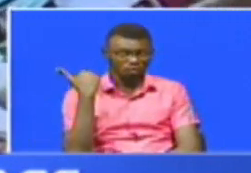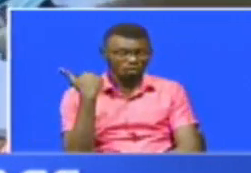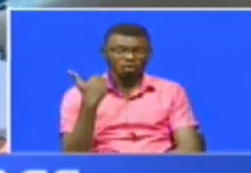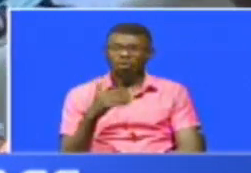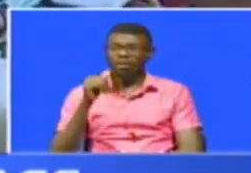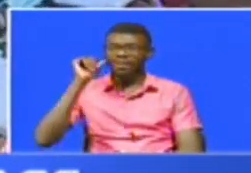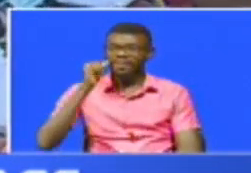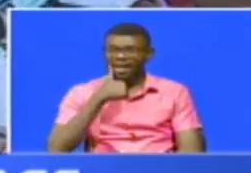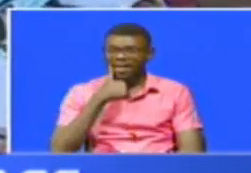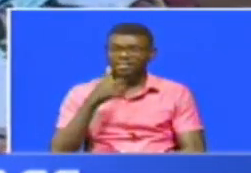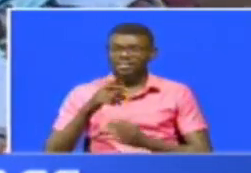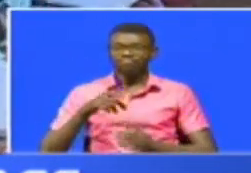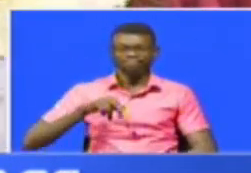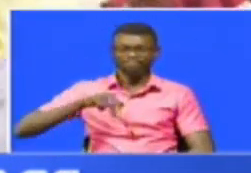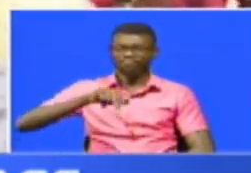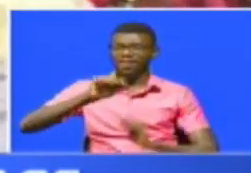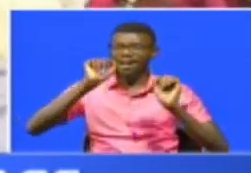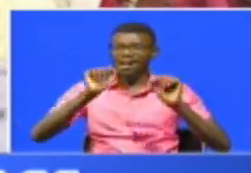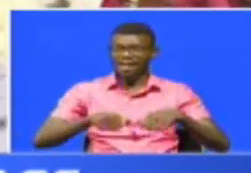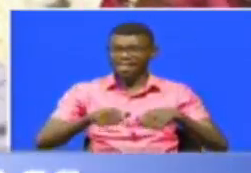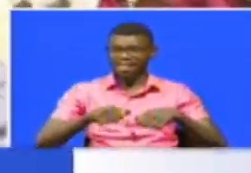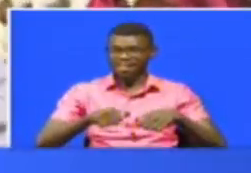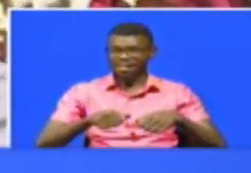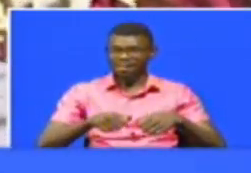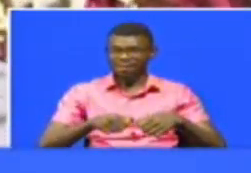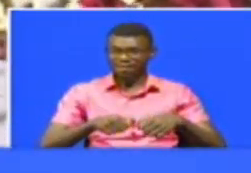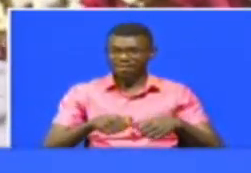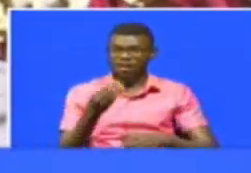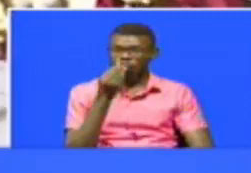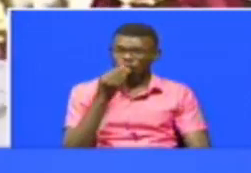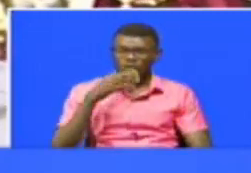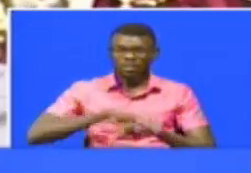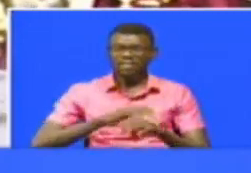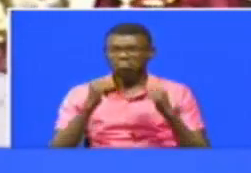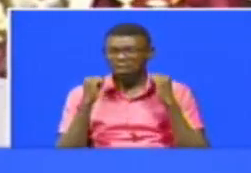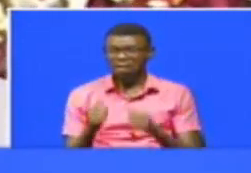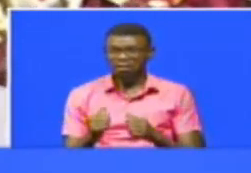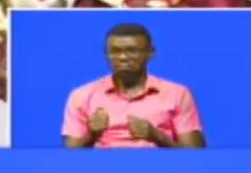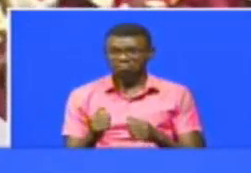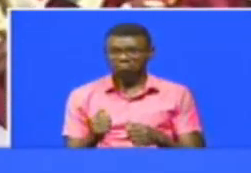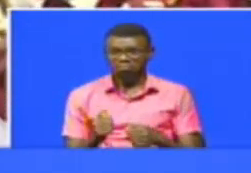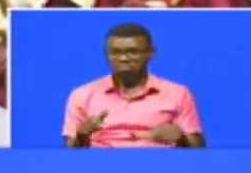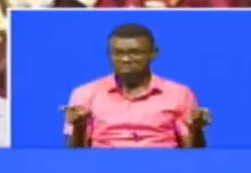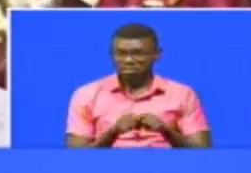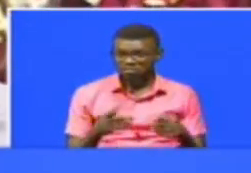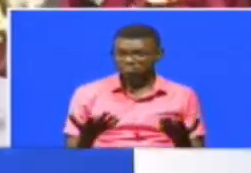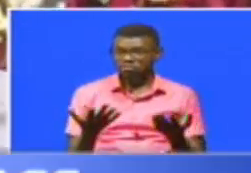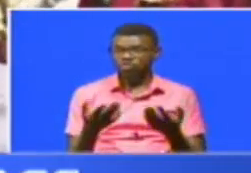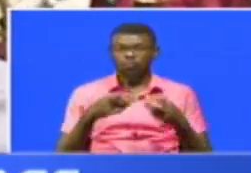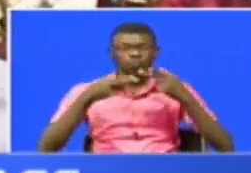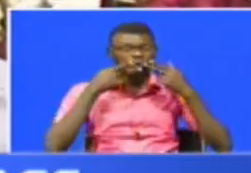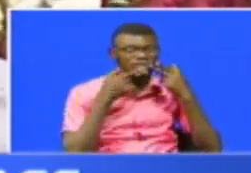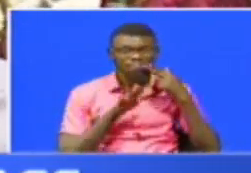was accessible by foot. Access to these other facilities, vitu kama chakula hakuna. Kiangalia hapa mali popote, hakuna